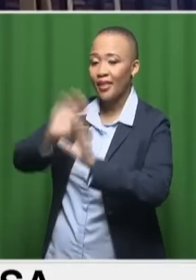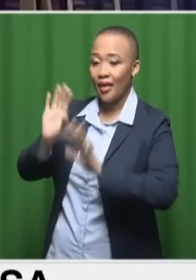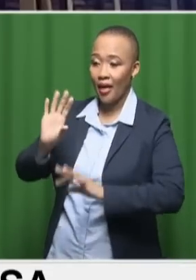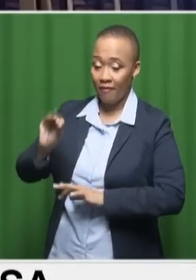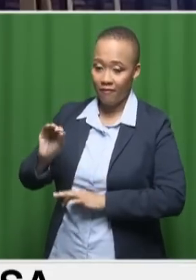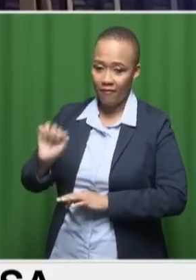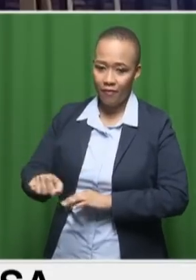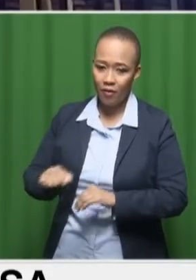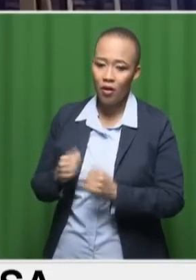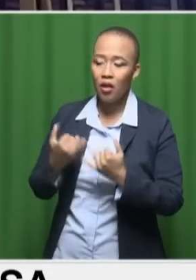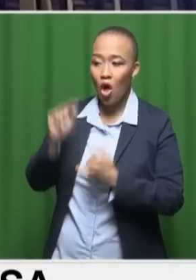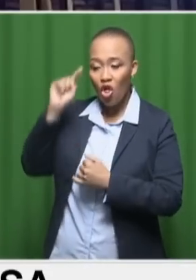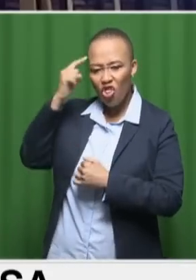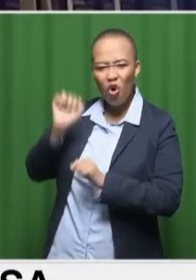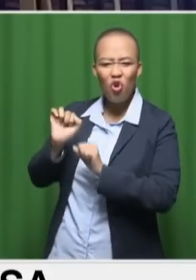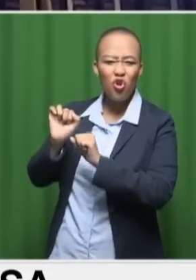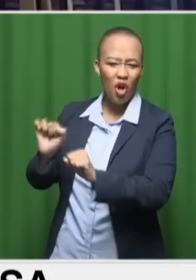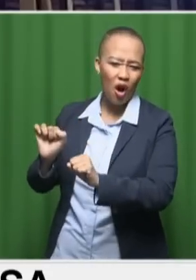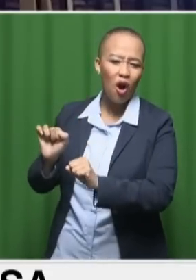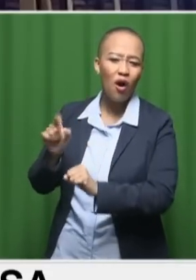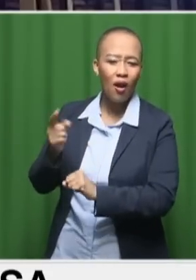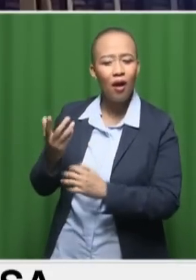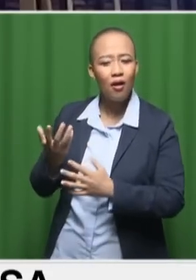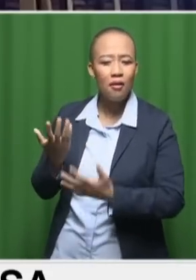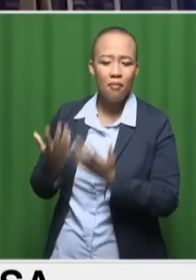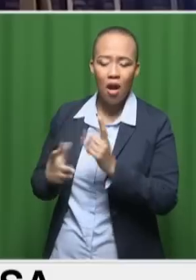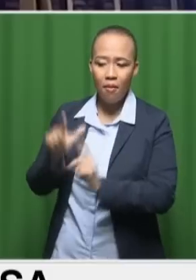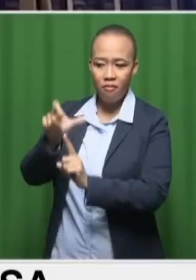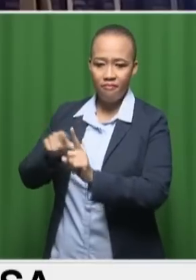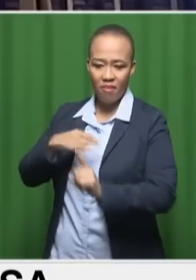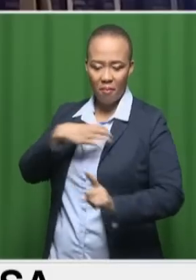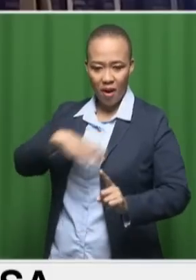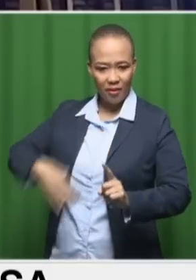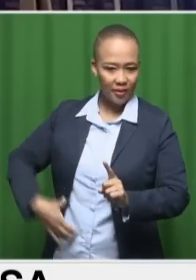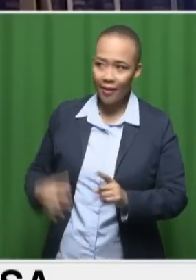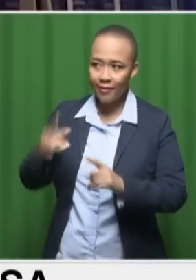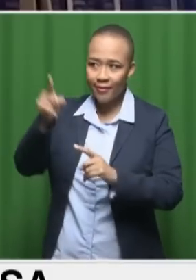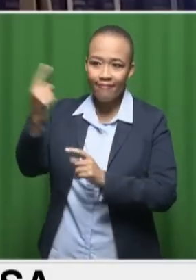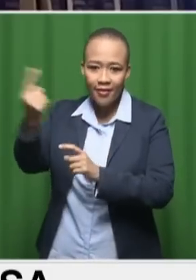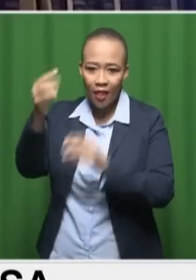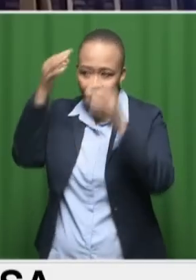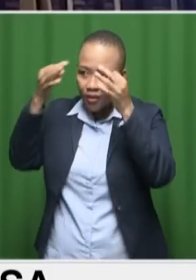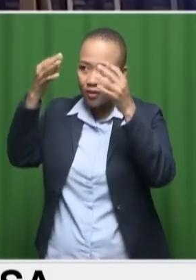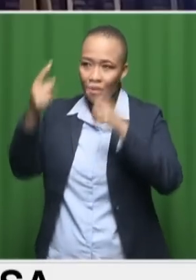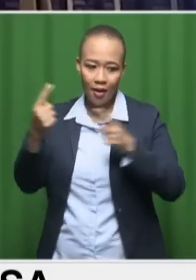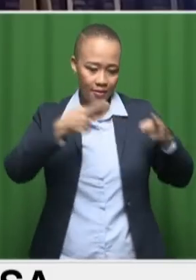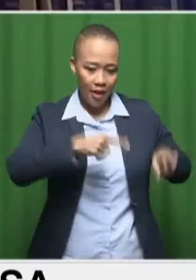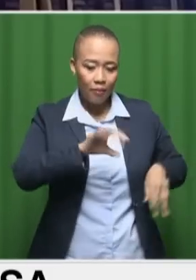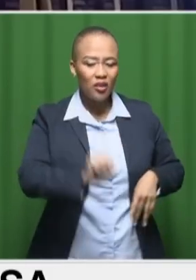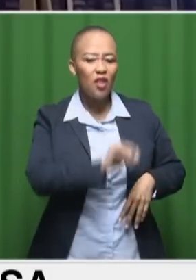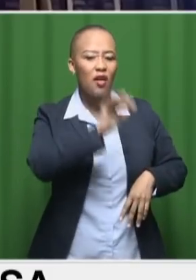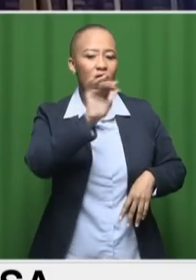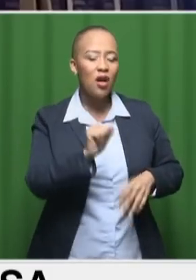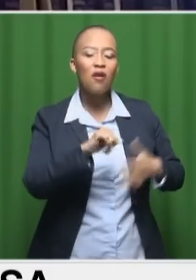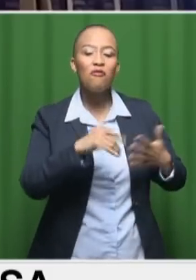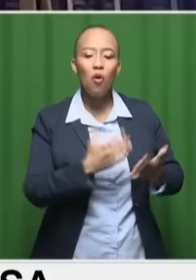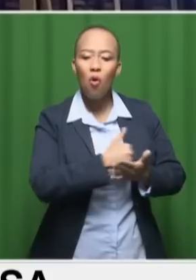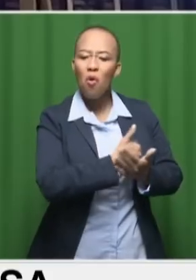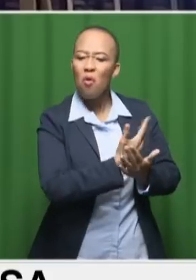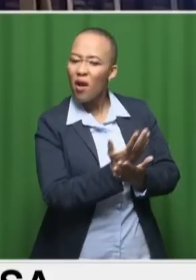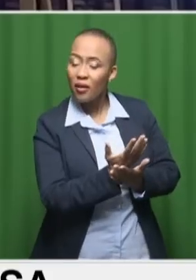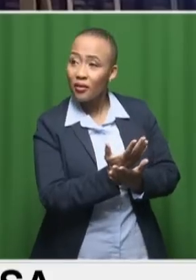in itself. Because the big loser in that all of that is not Russia. It would be very unlikely for Vladimir